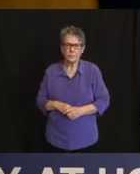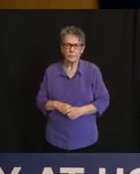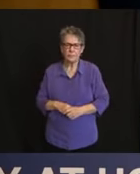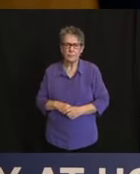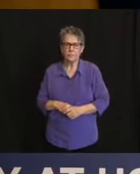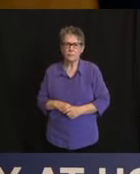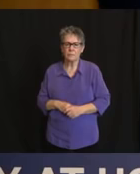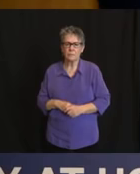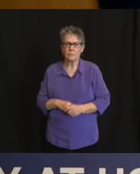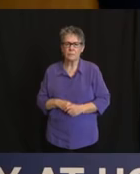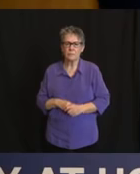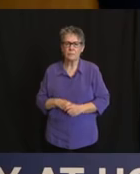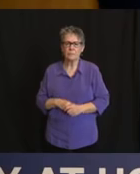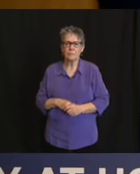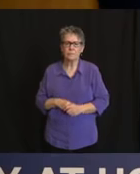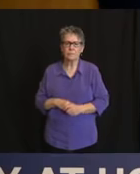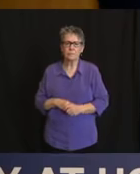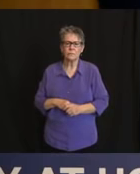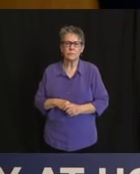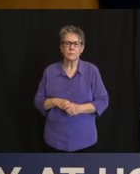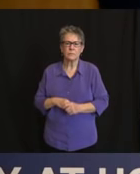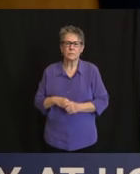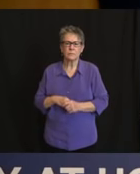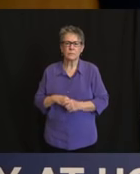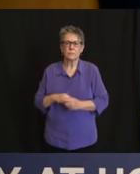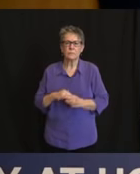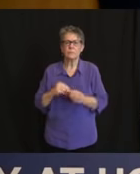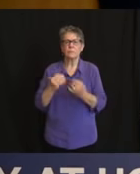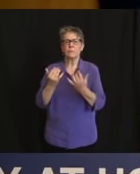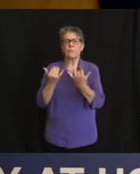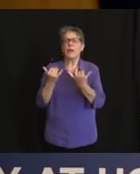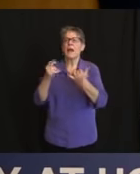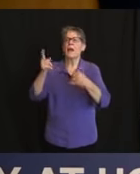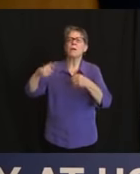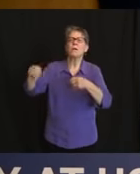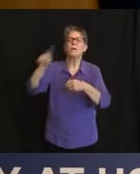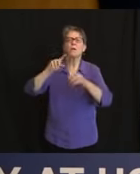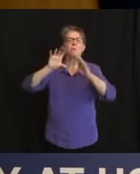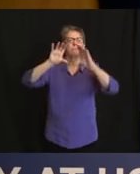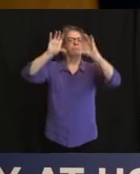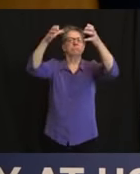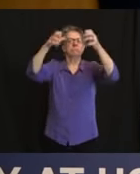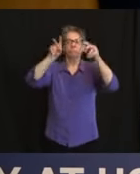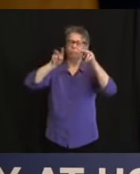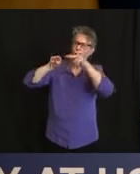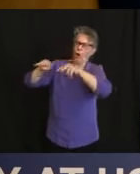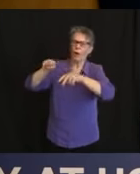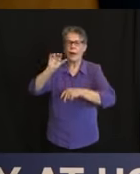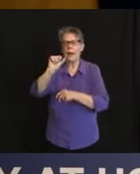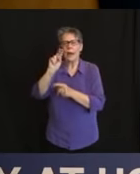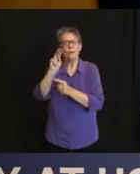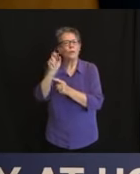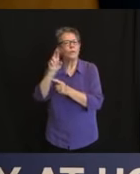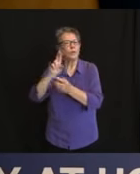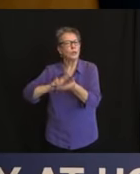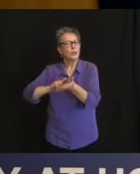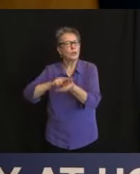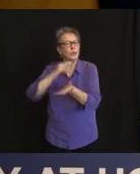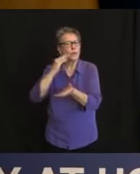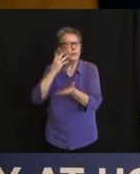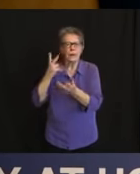report once the full report is finalized. The department continues to work with the New Jersey Department